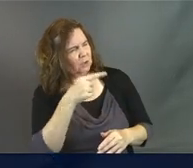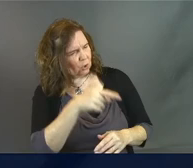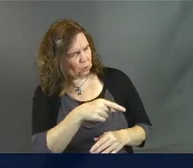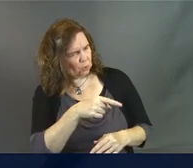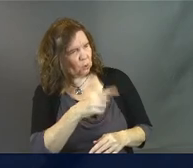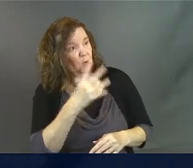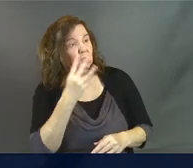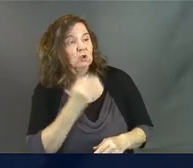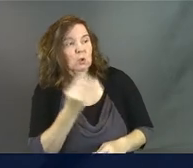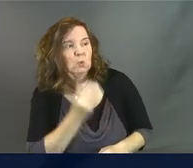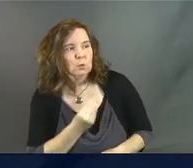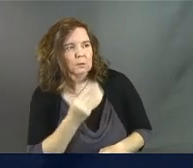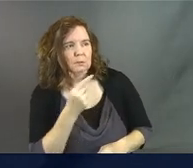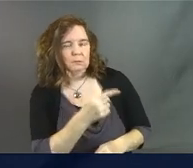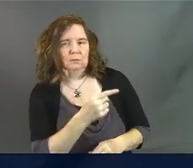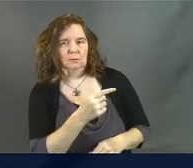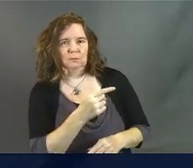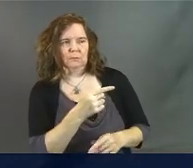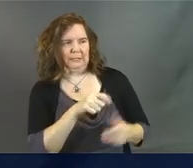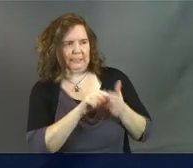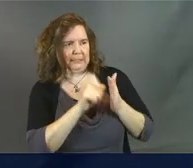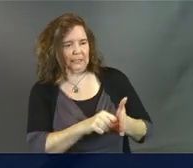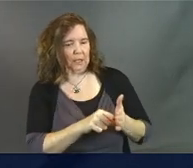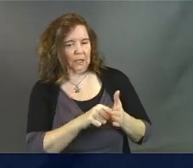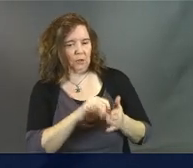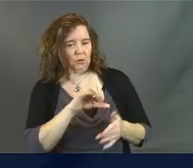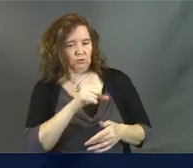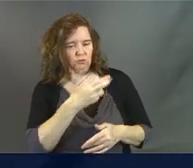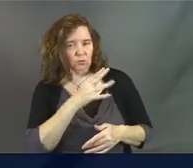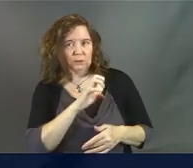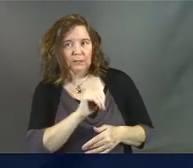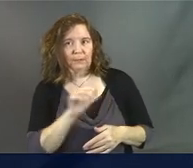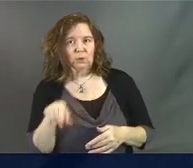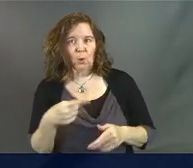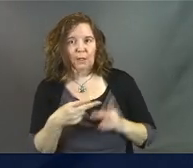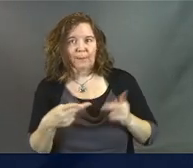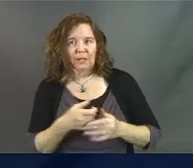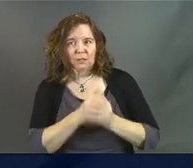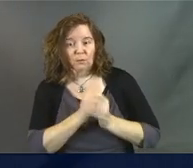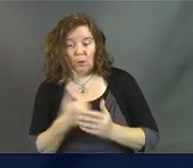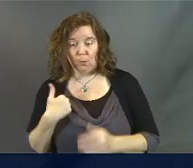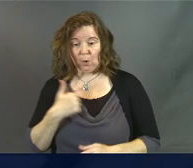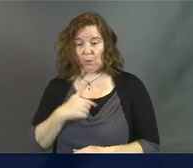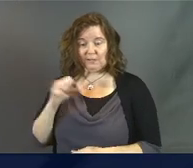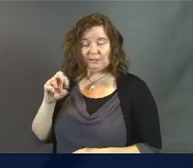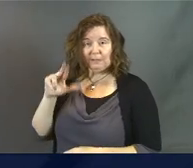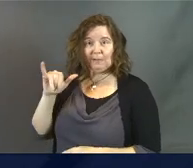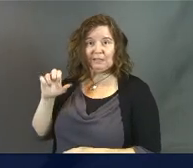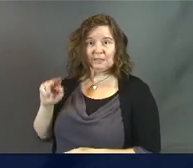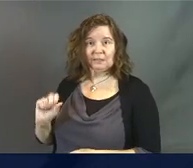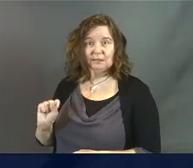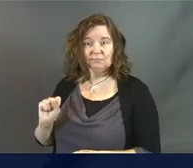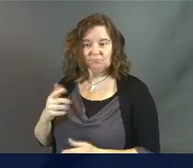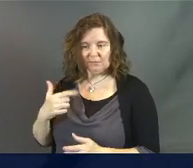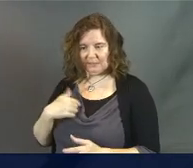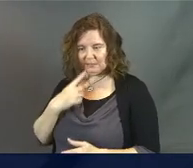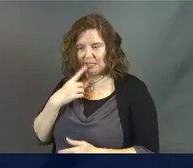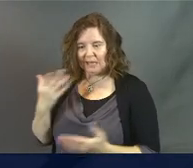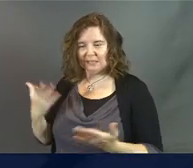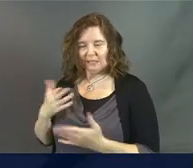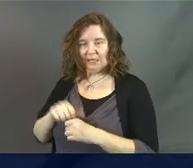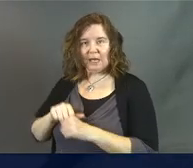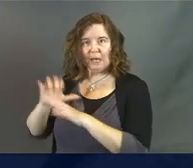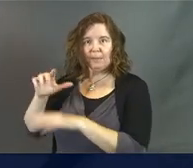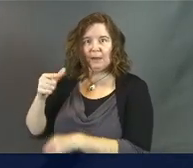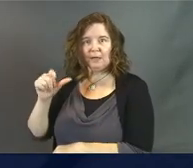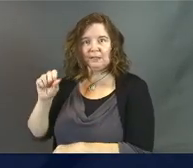it that you Jews insist that Jerusalem is the only place of worship, while we Samaritans claim it is here